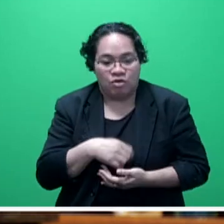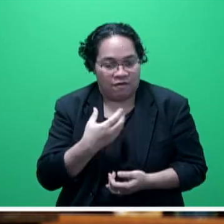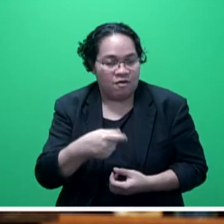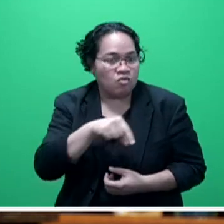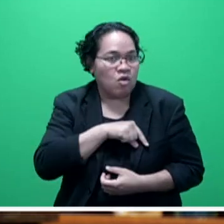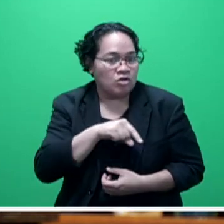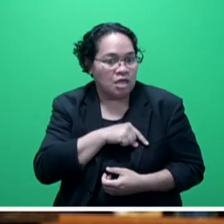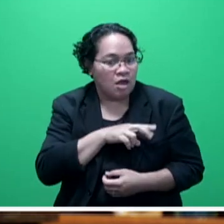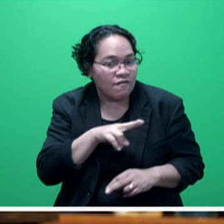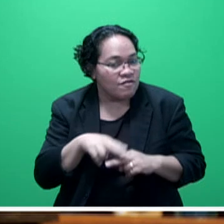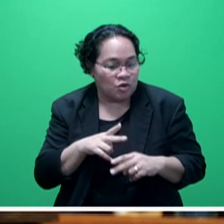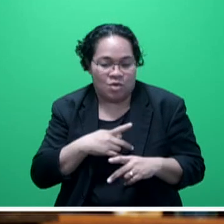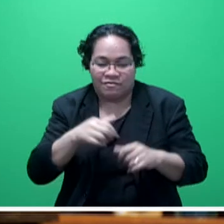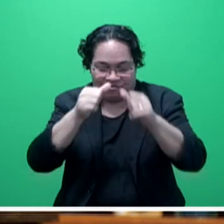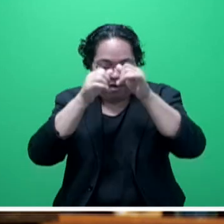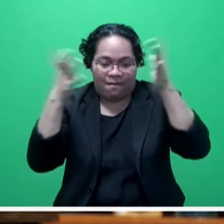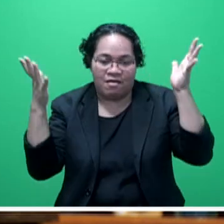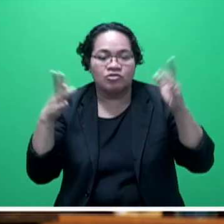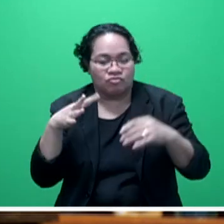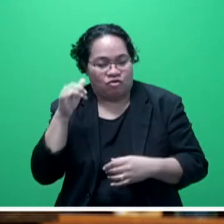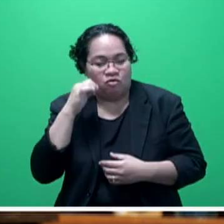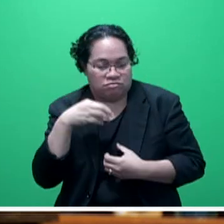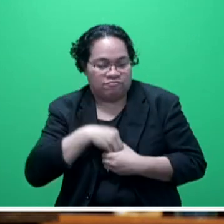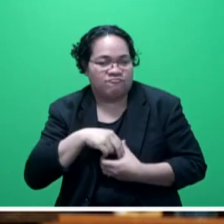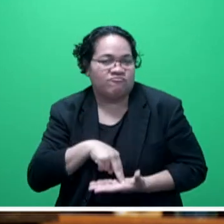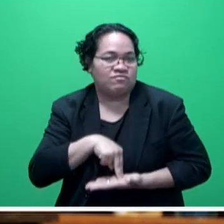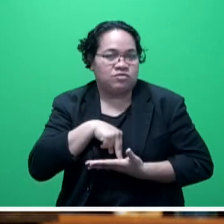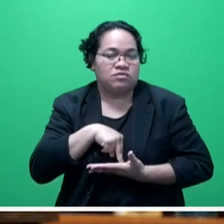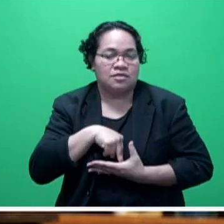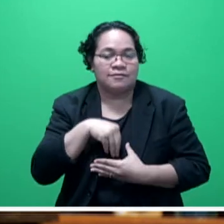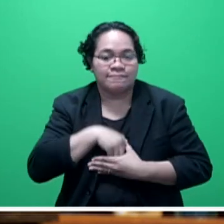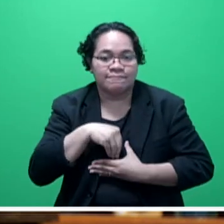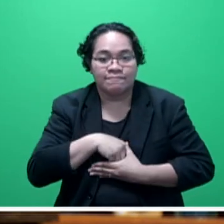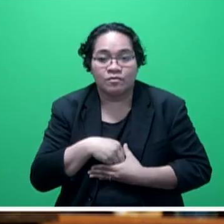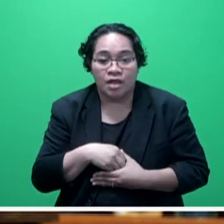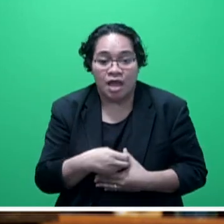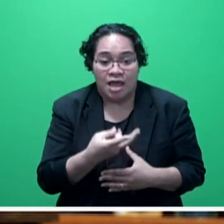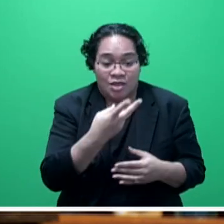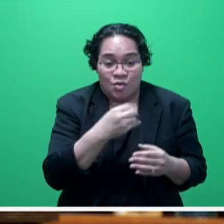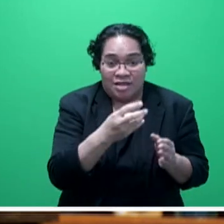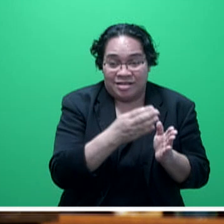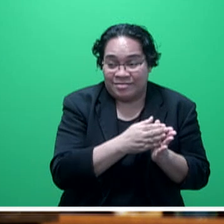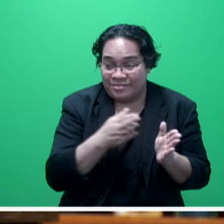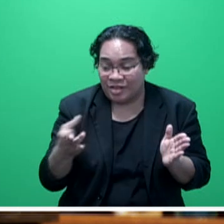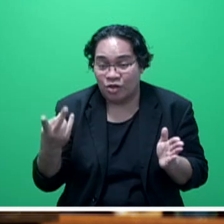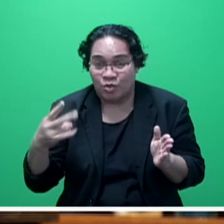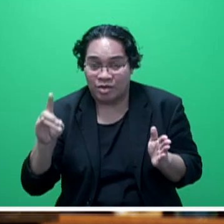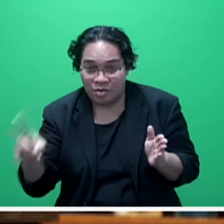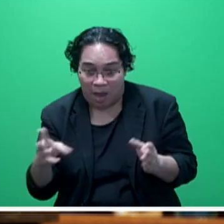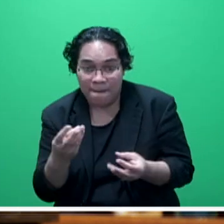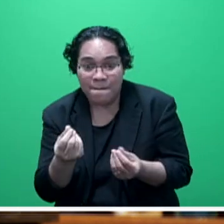we Fijians are known for. The 2020-2021 budget is unique, and it